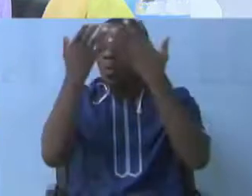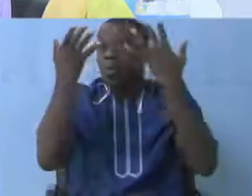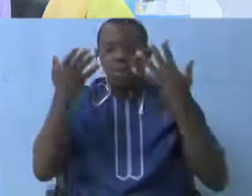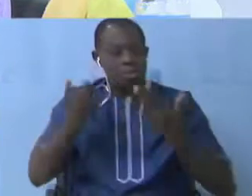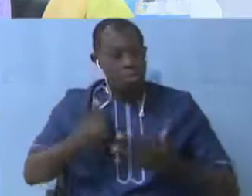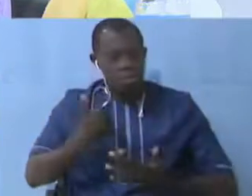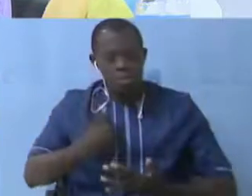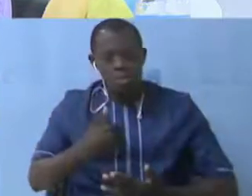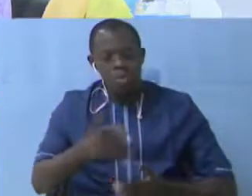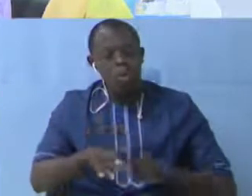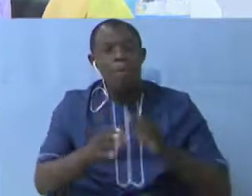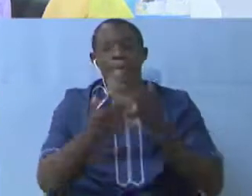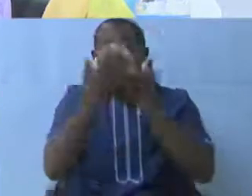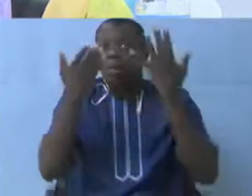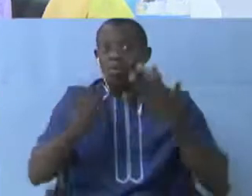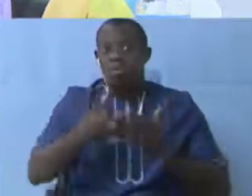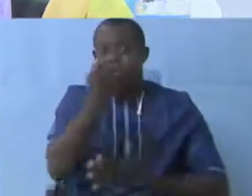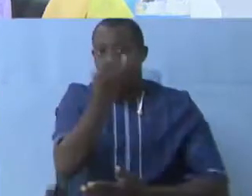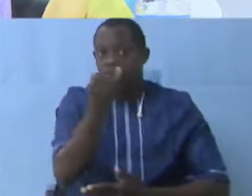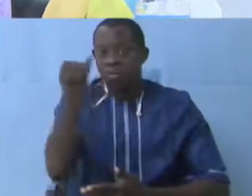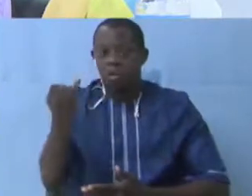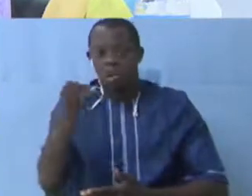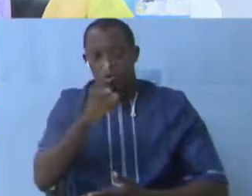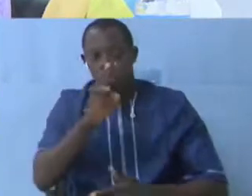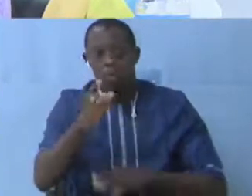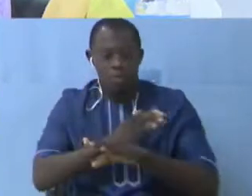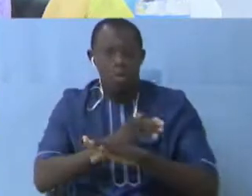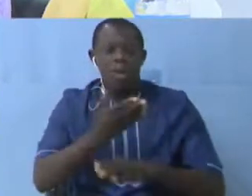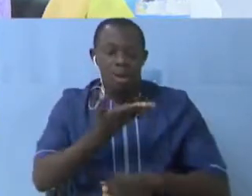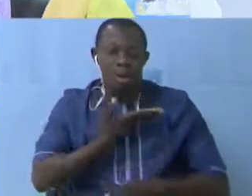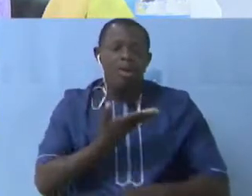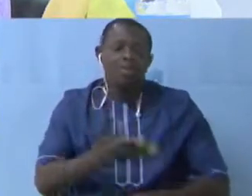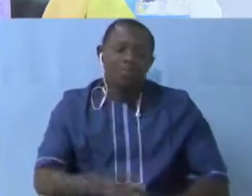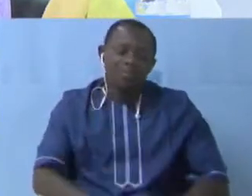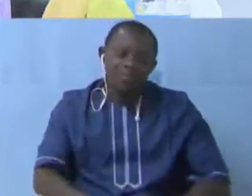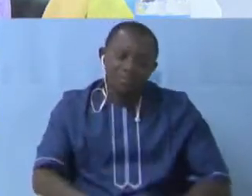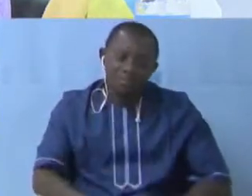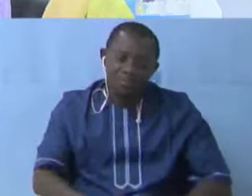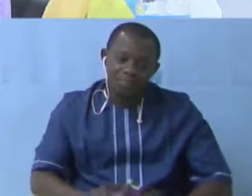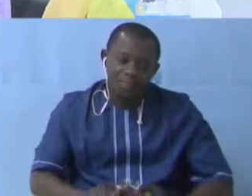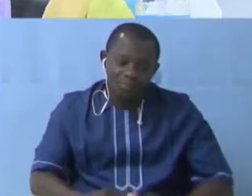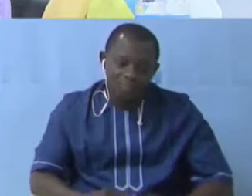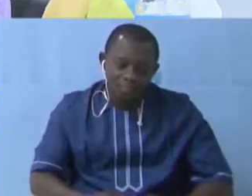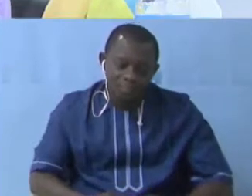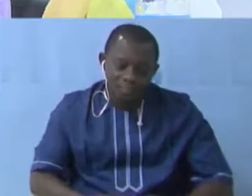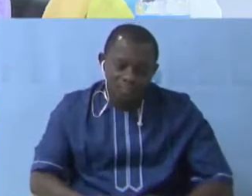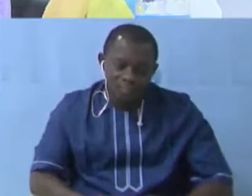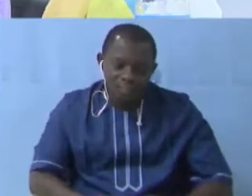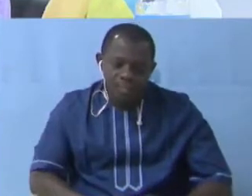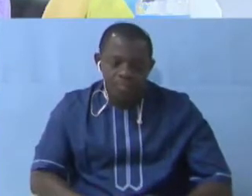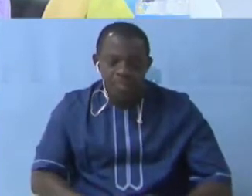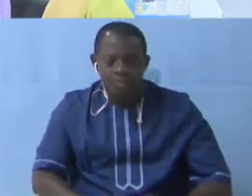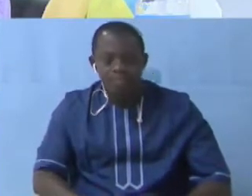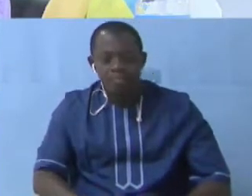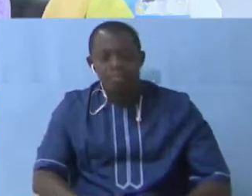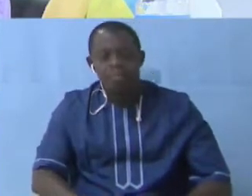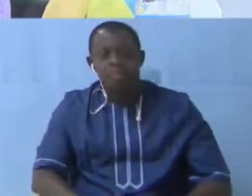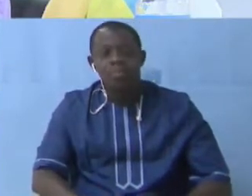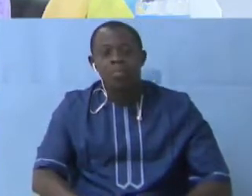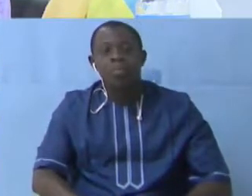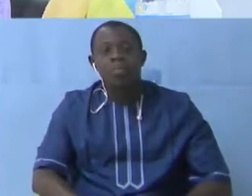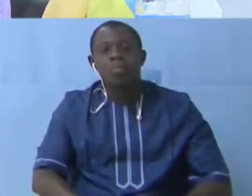those individuals. tey tamit nag lu nekk na nag lu métti ci yenn ñu bëri daal.